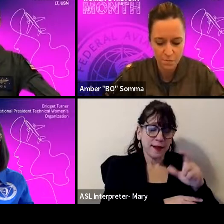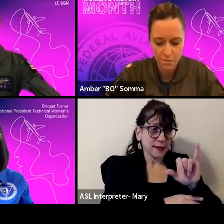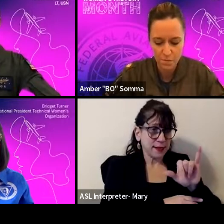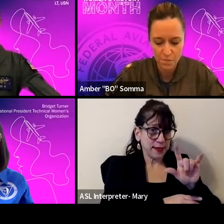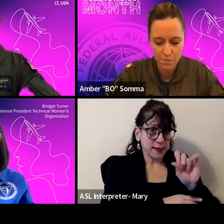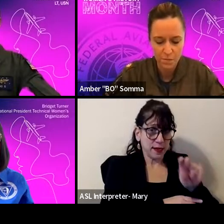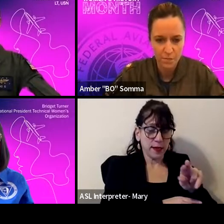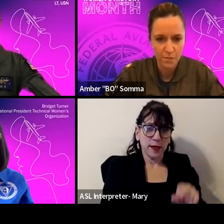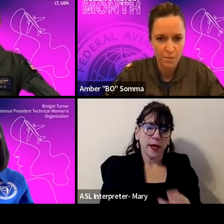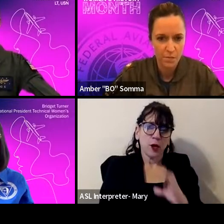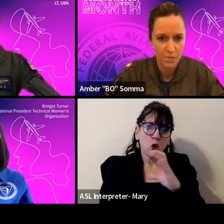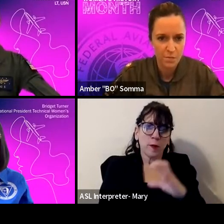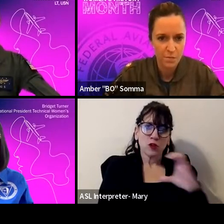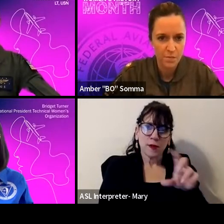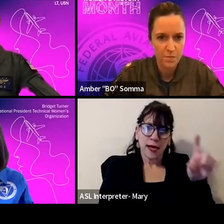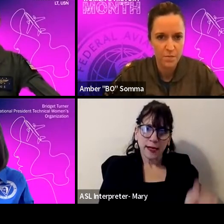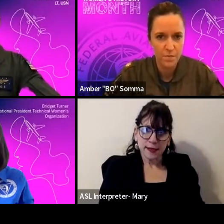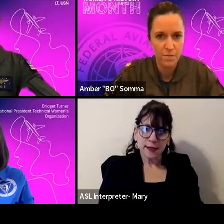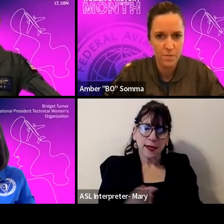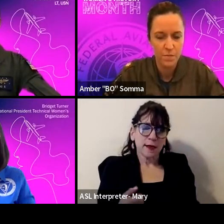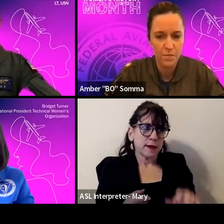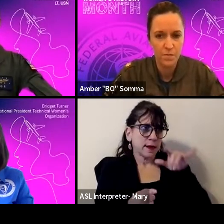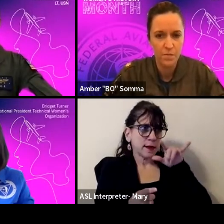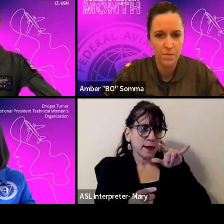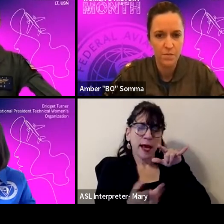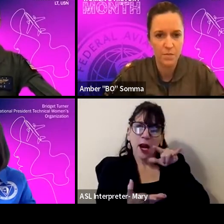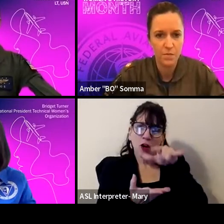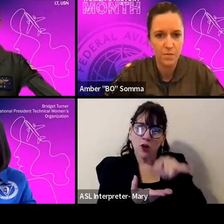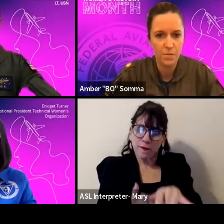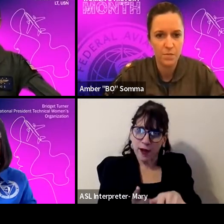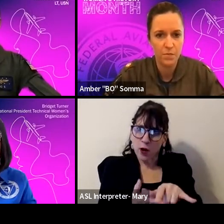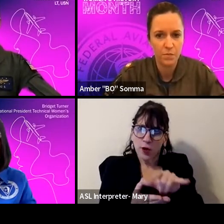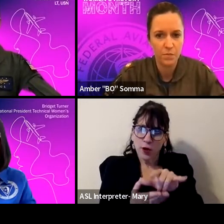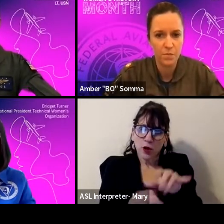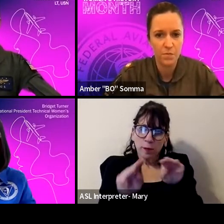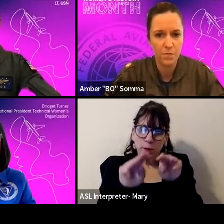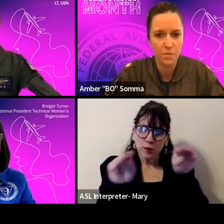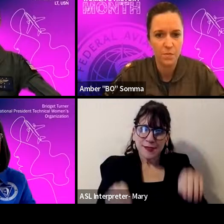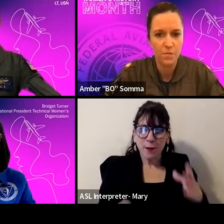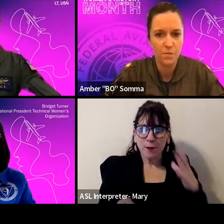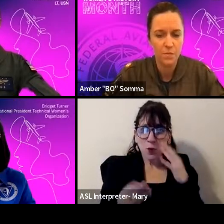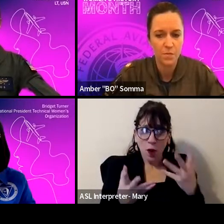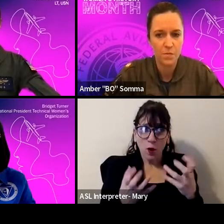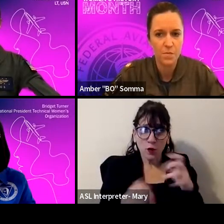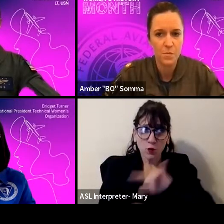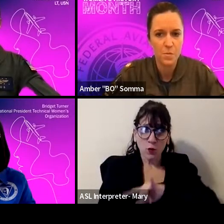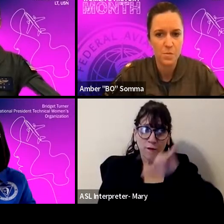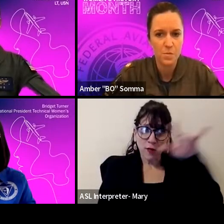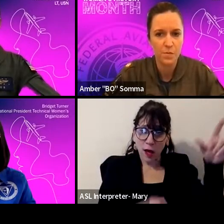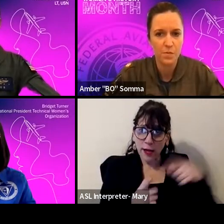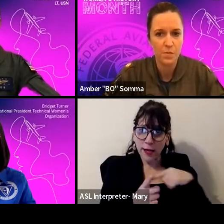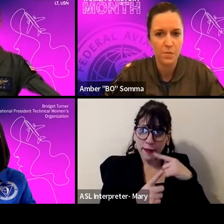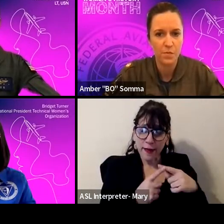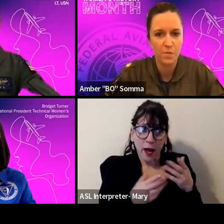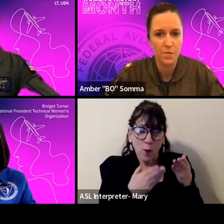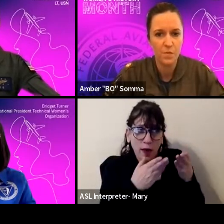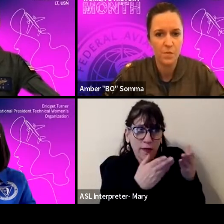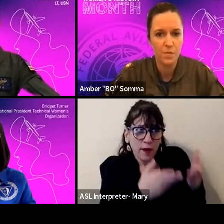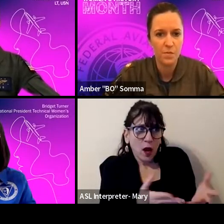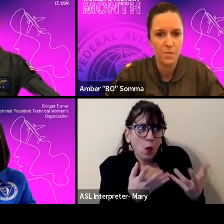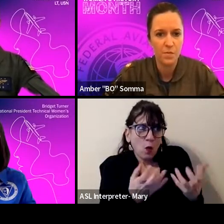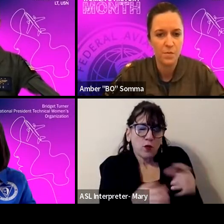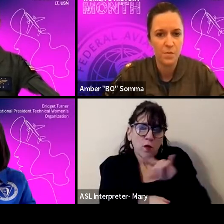Christi, decommissioned aircraft carrier museum. So I knew I wanted to fly, and then he took me there, and I knew I wanted to fly for the